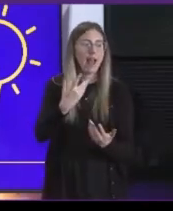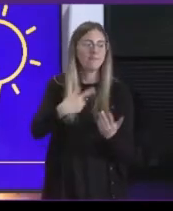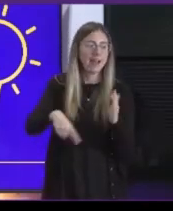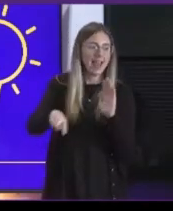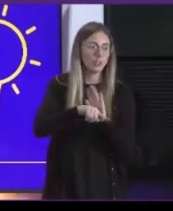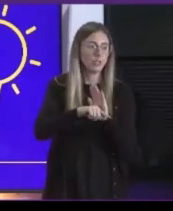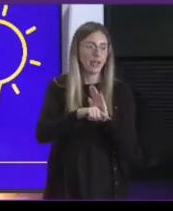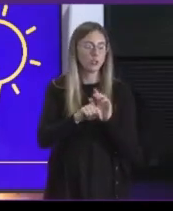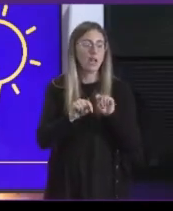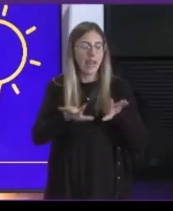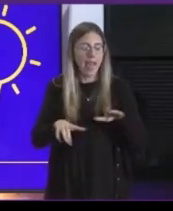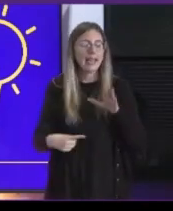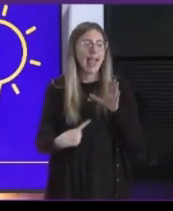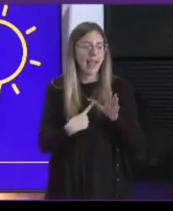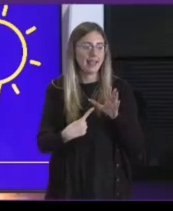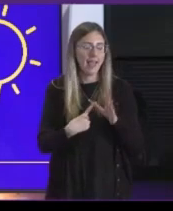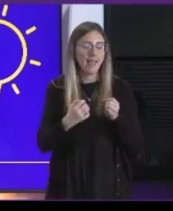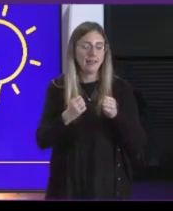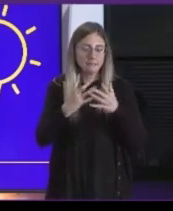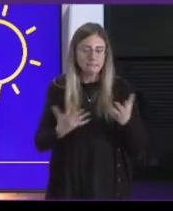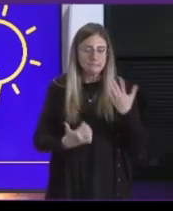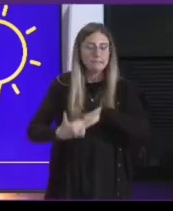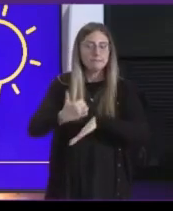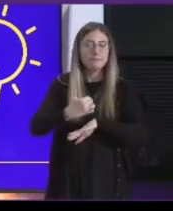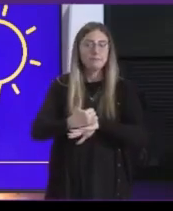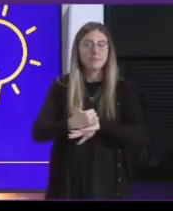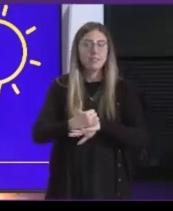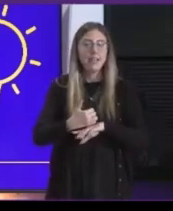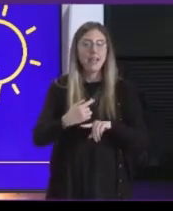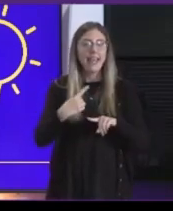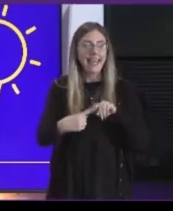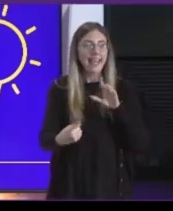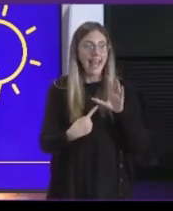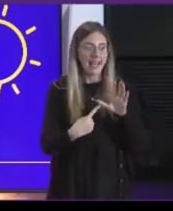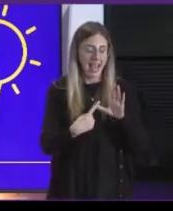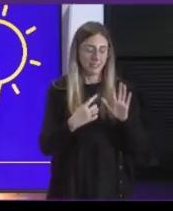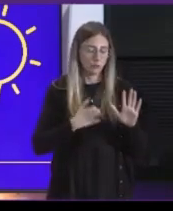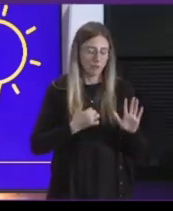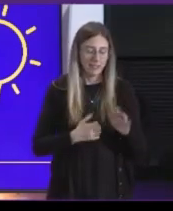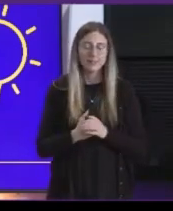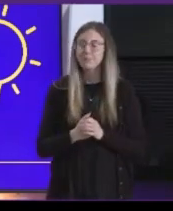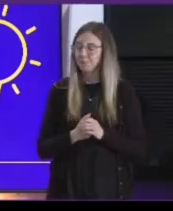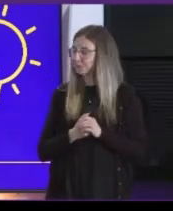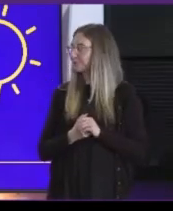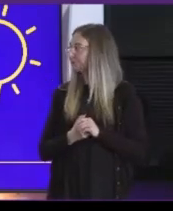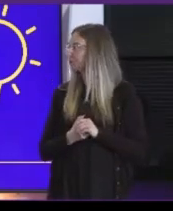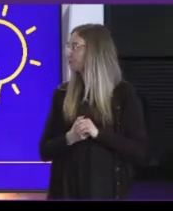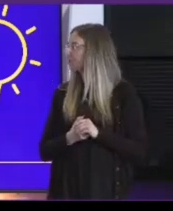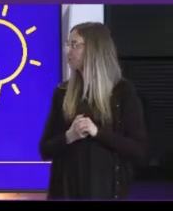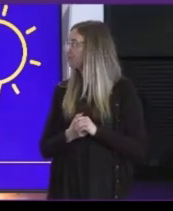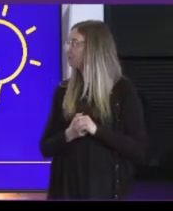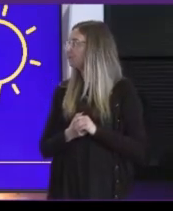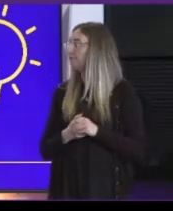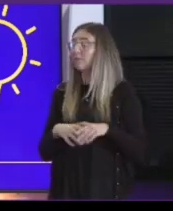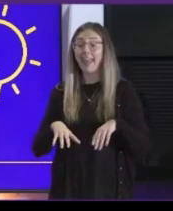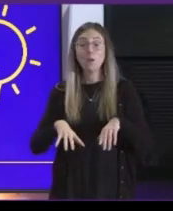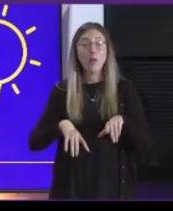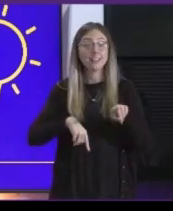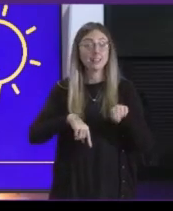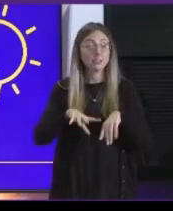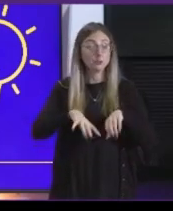EAA developing. For those that don't know, and we will get a brief introduction to it in a moment, it's due to kick